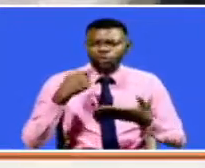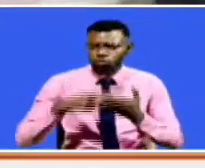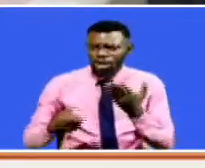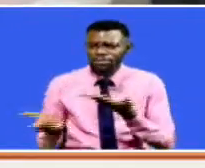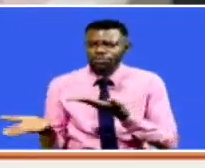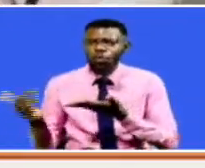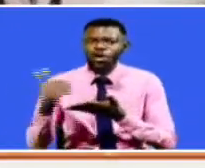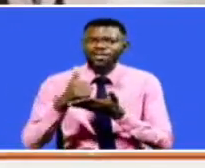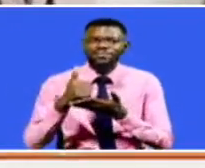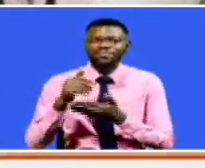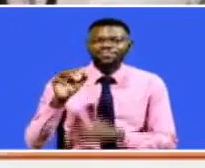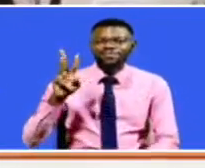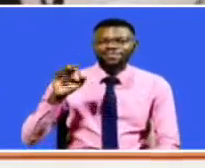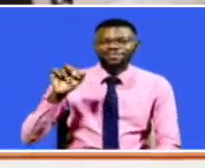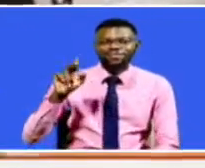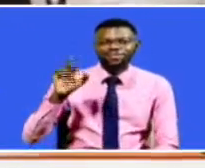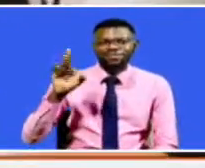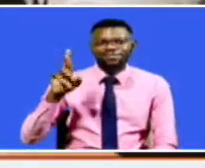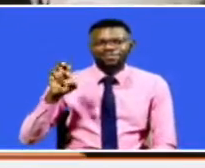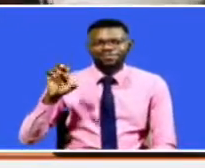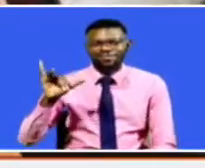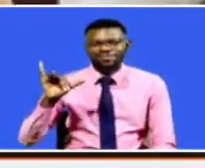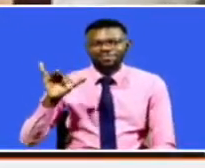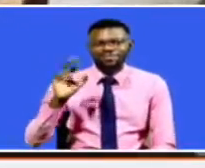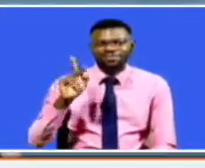is Winfrey Owino, KTN News.